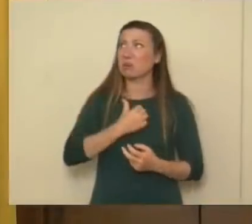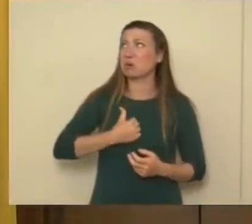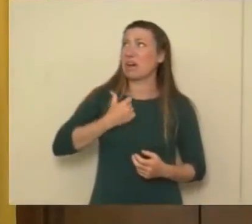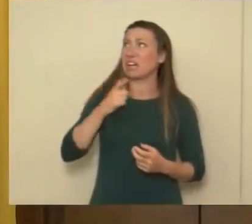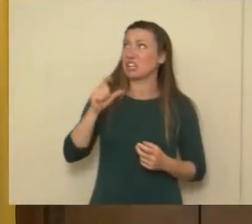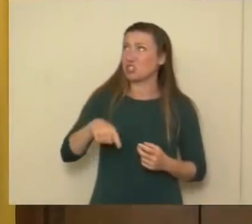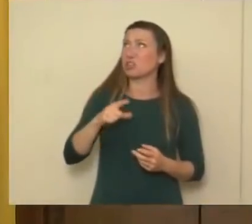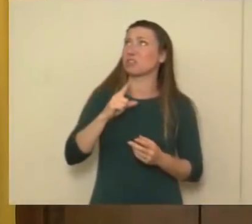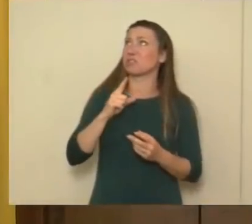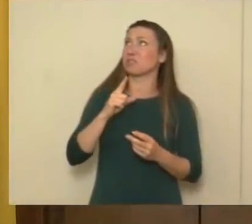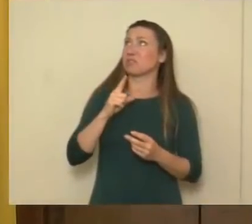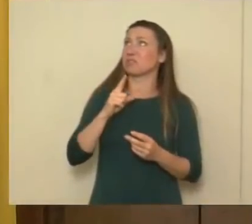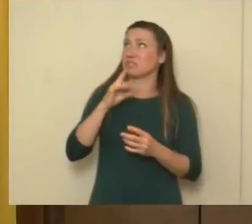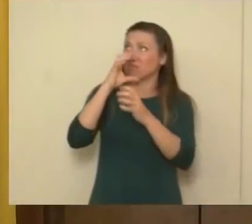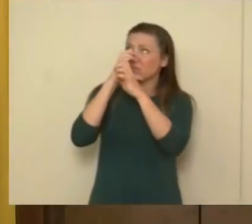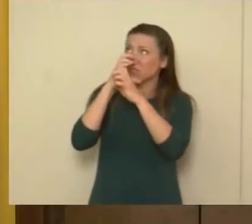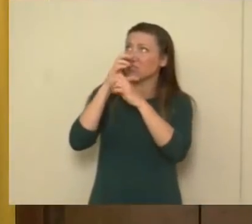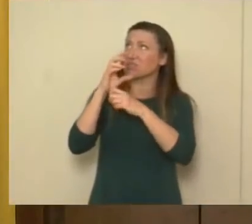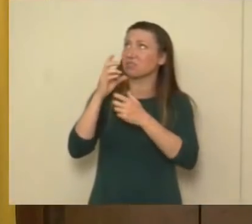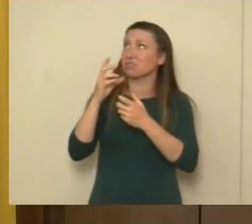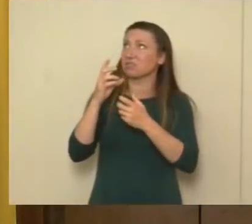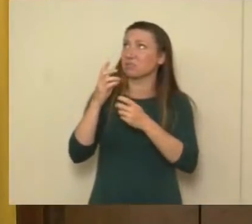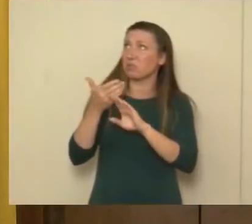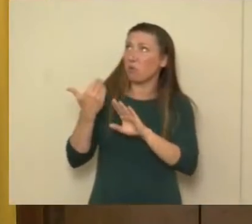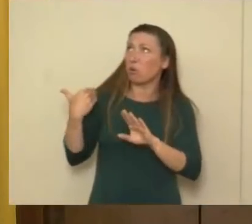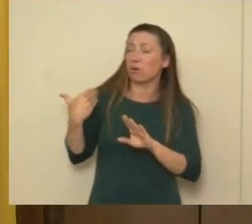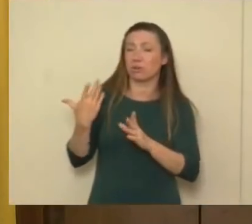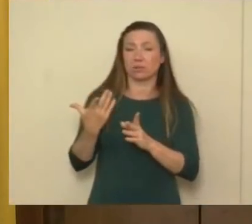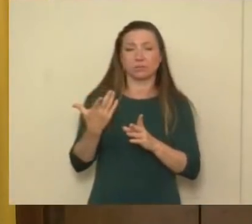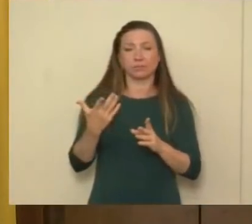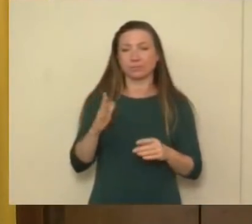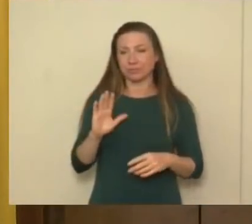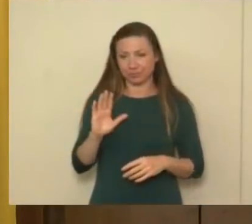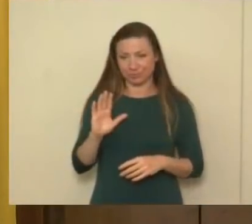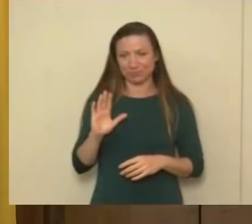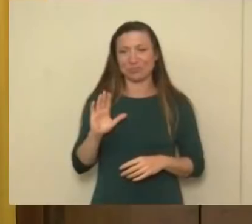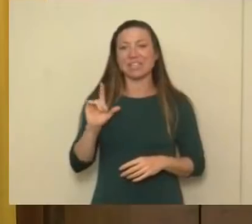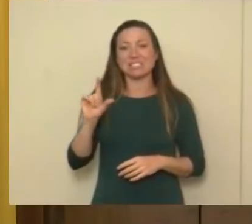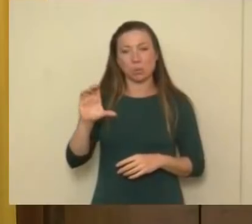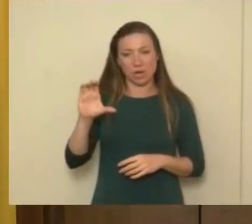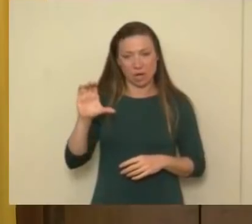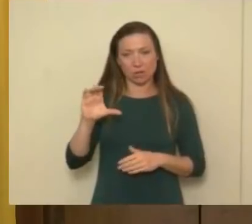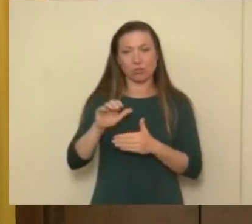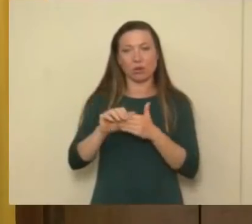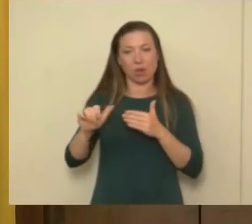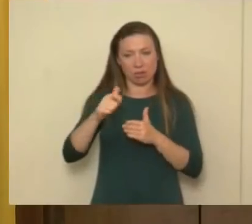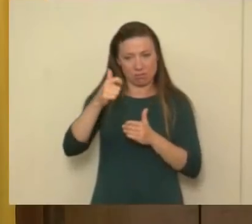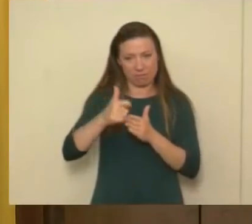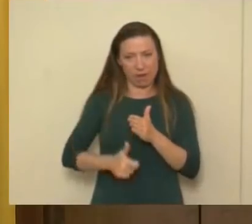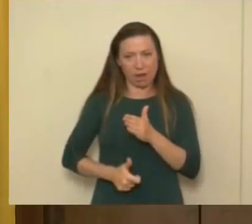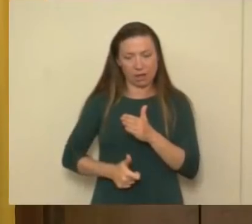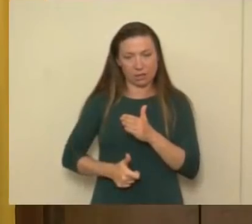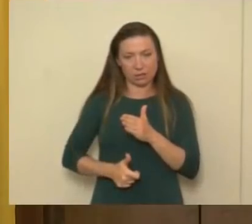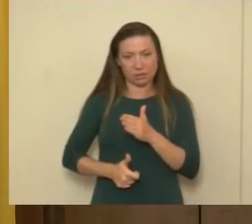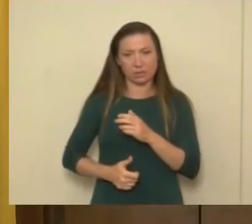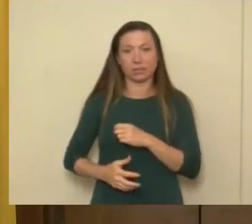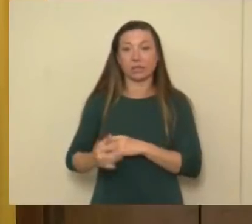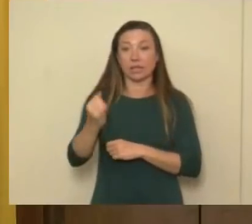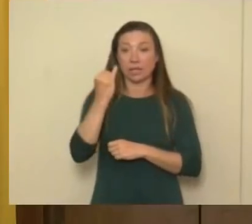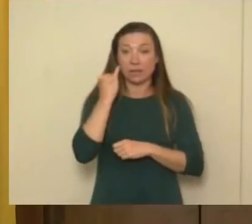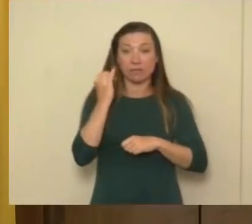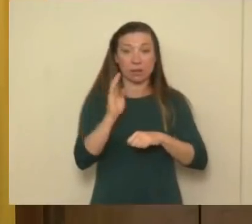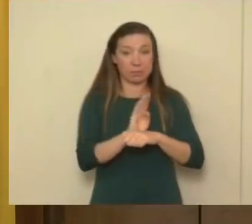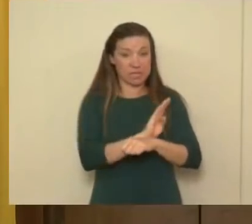It's a $100 fine, and for businesses that don't work to enforce both with